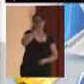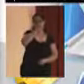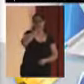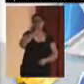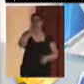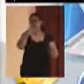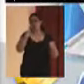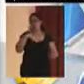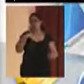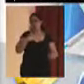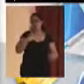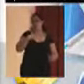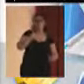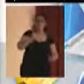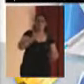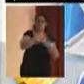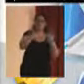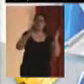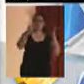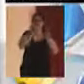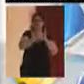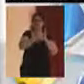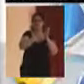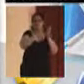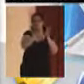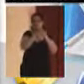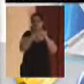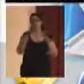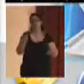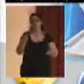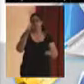Of the DEXI, there are about